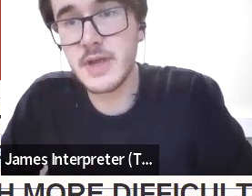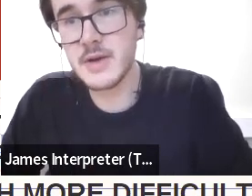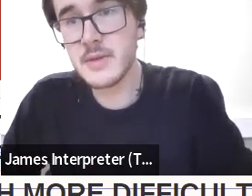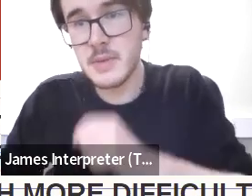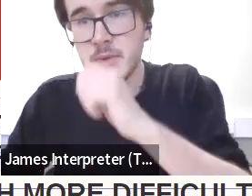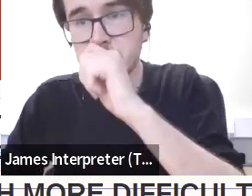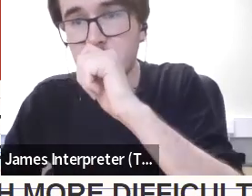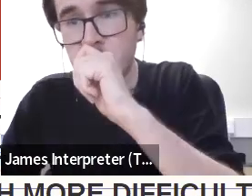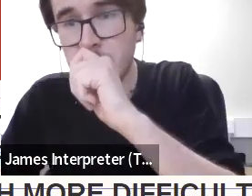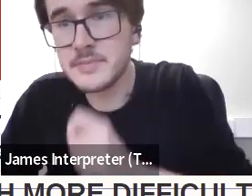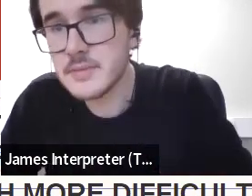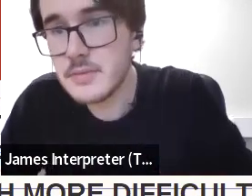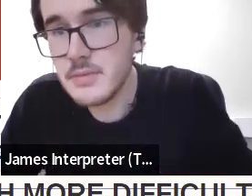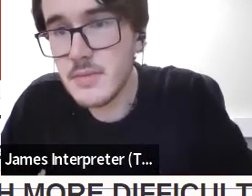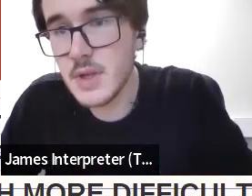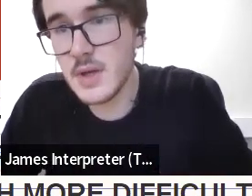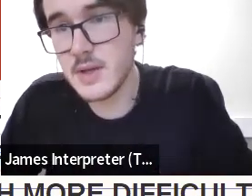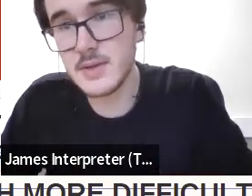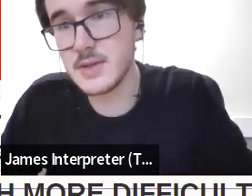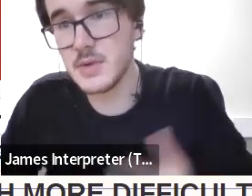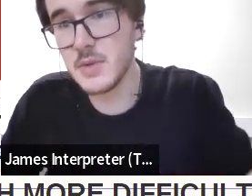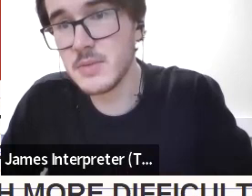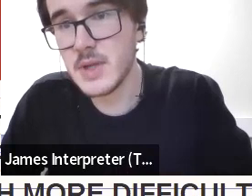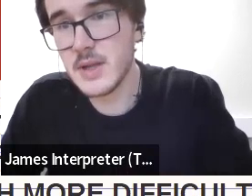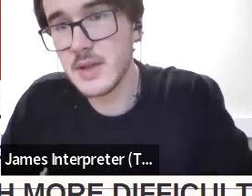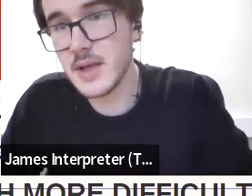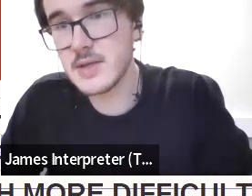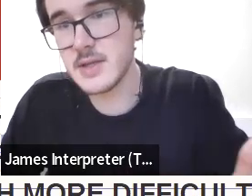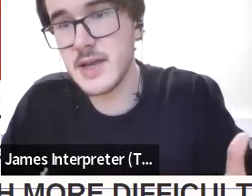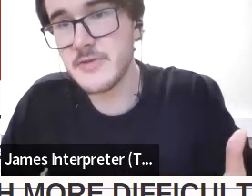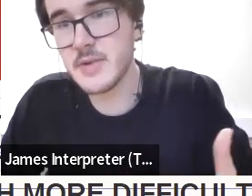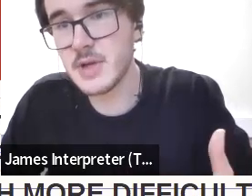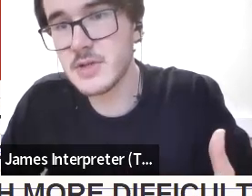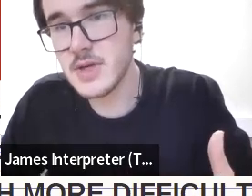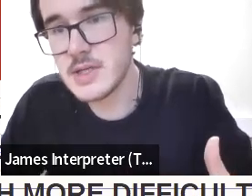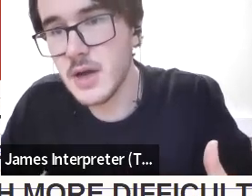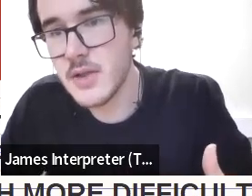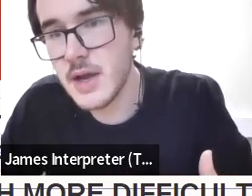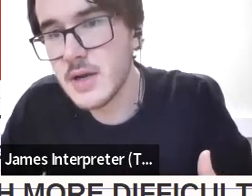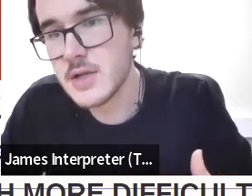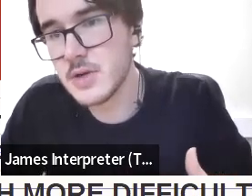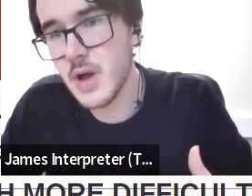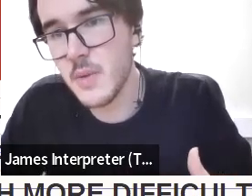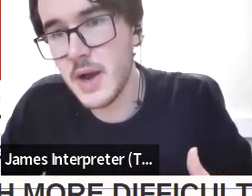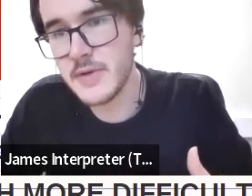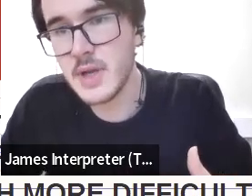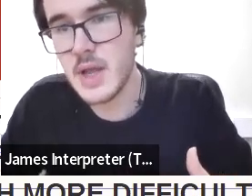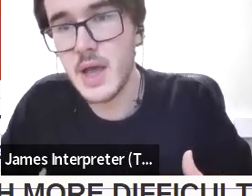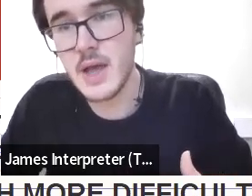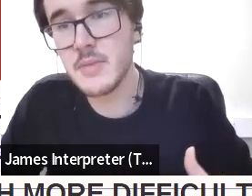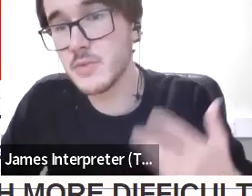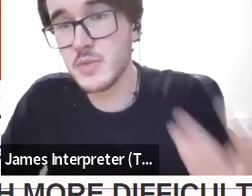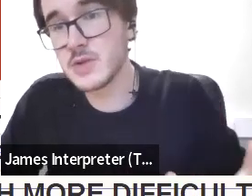Lots of hearing people, they don't know that the deaf culture is out there, so they're not aware